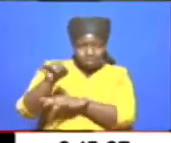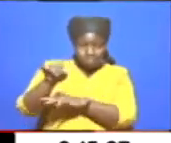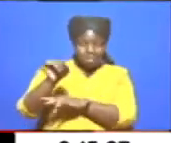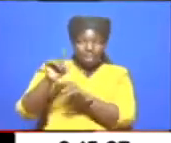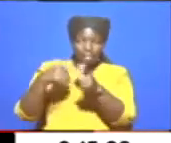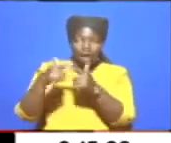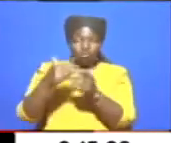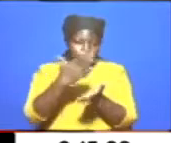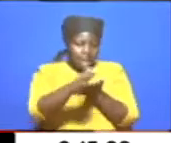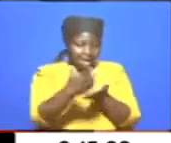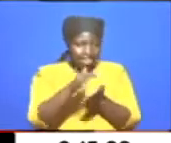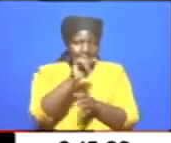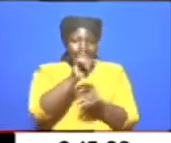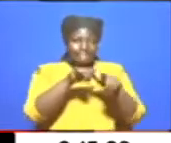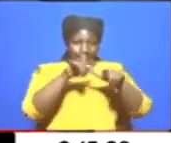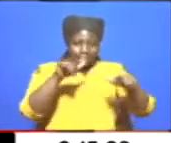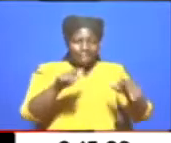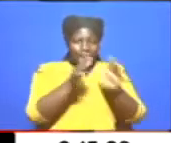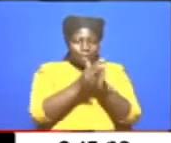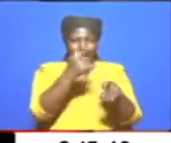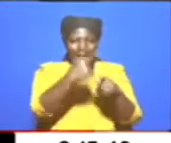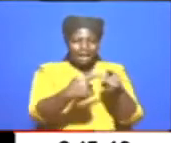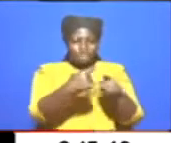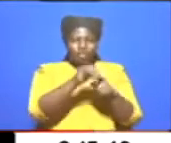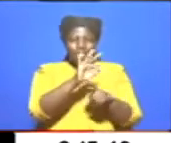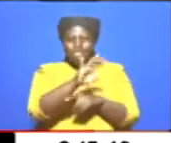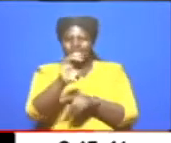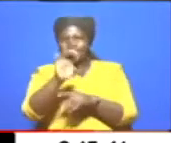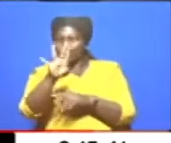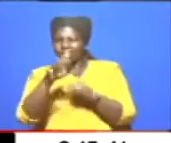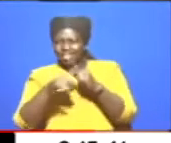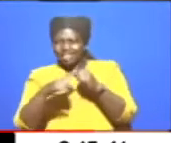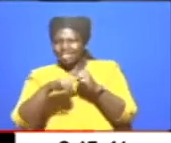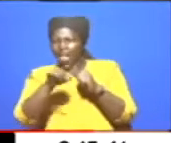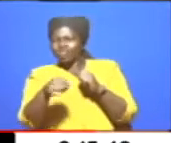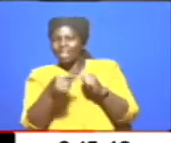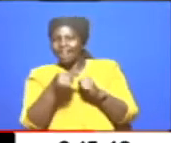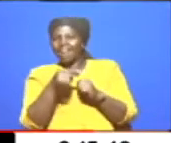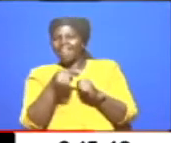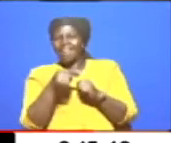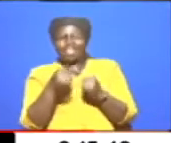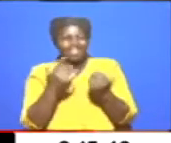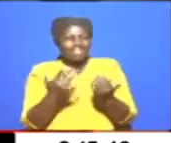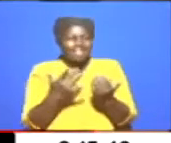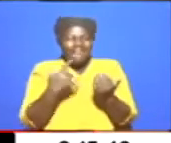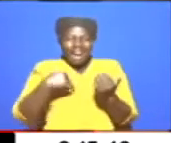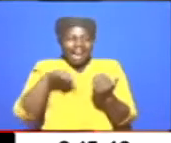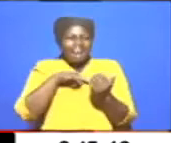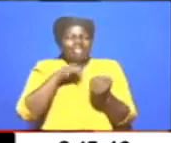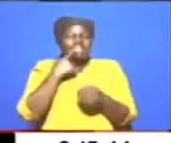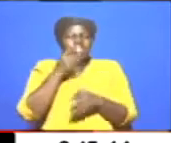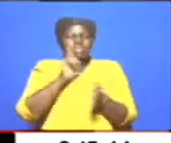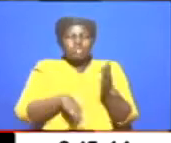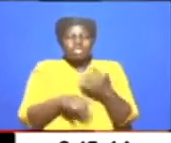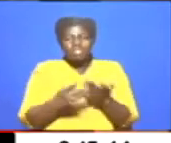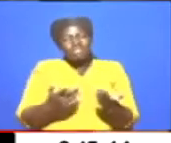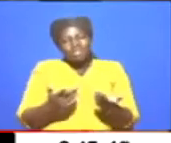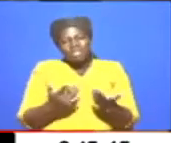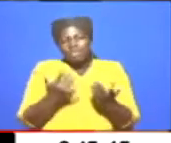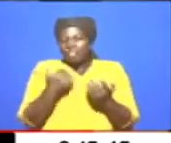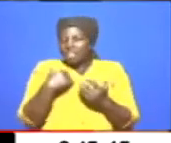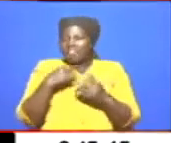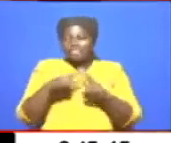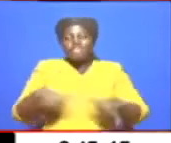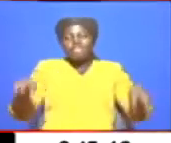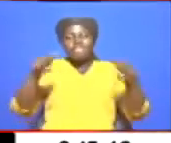it with an annual fee of 46,000. So what are we saying? You know, there's no value